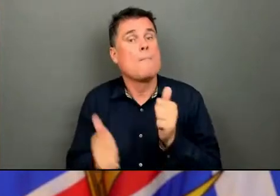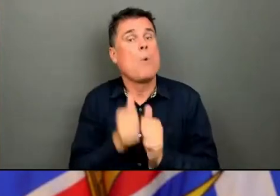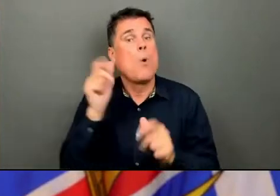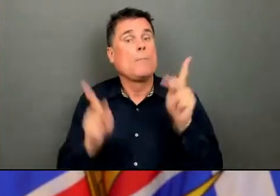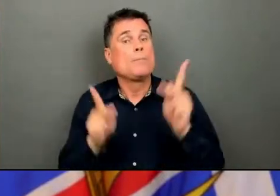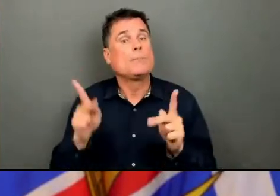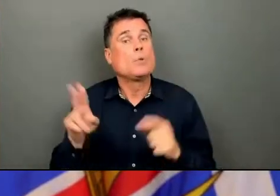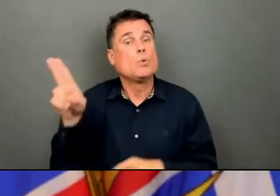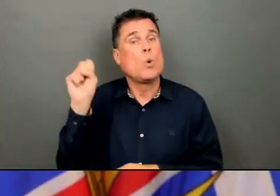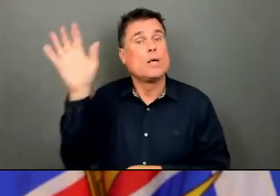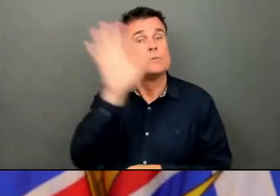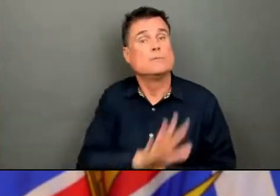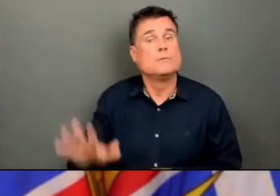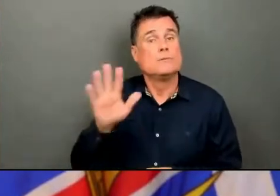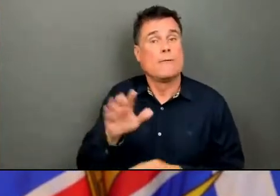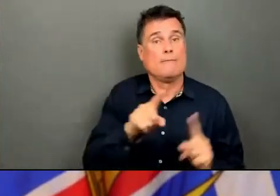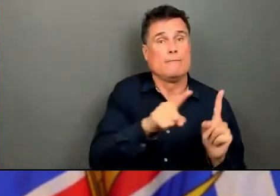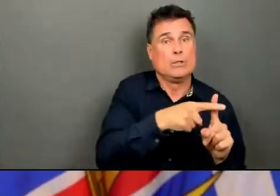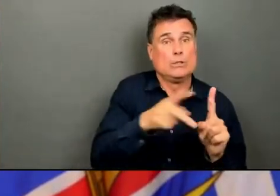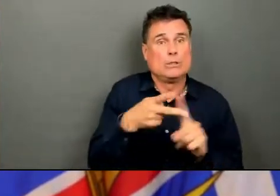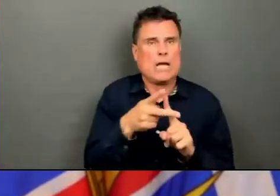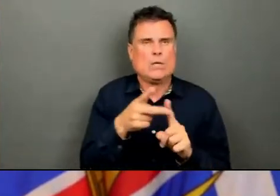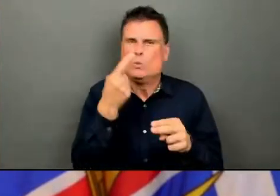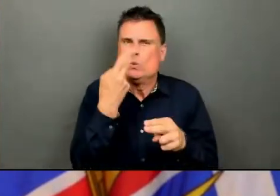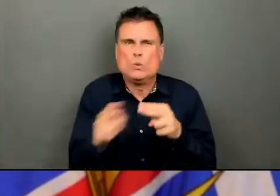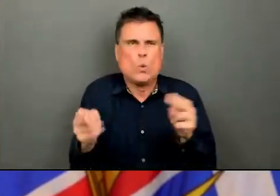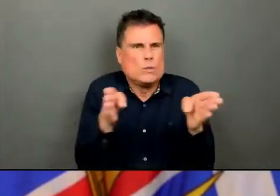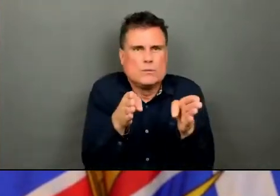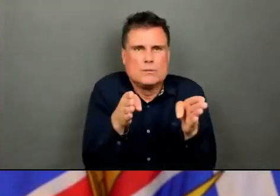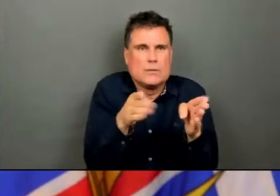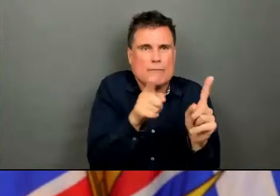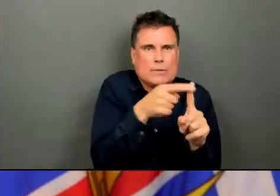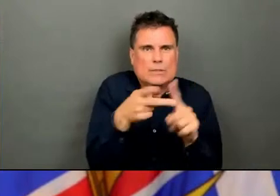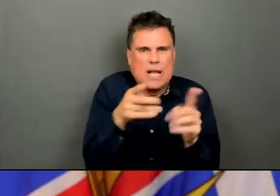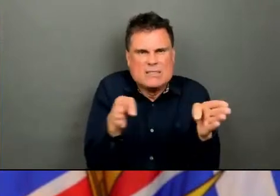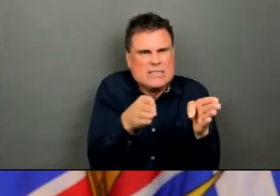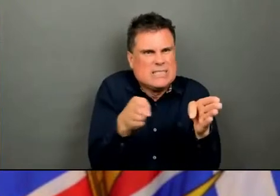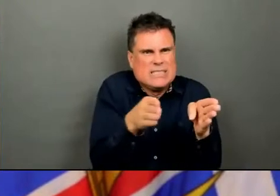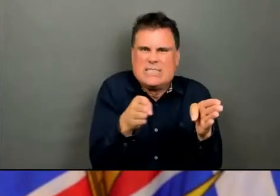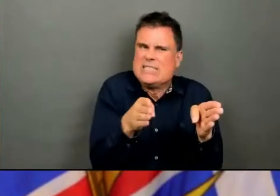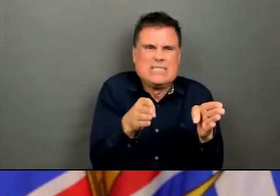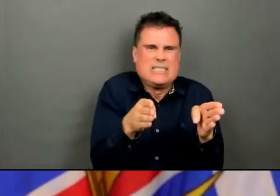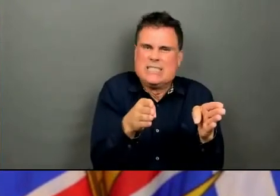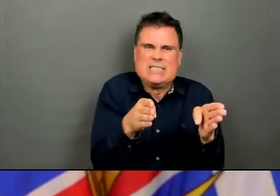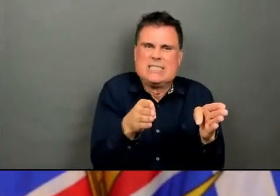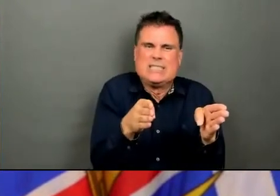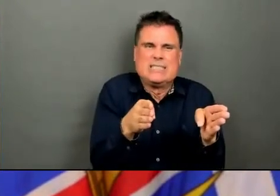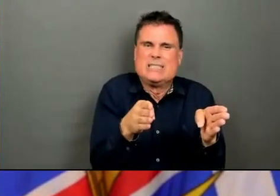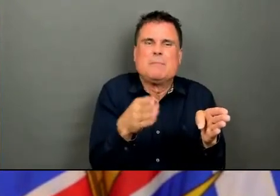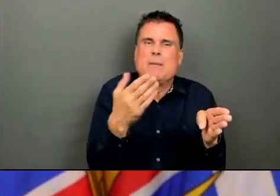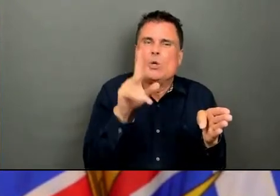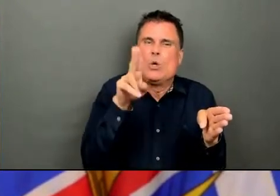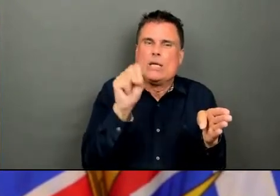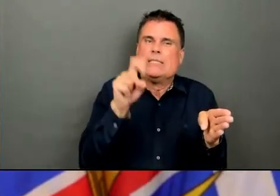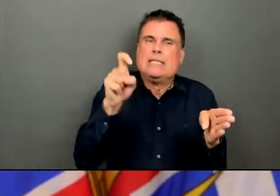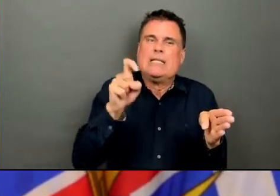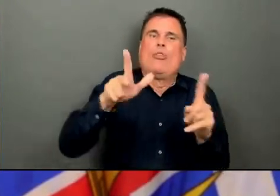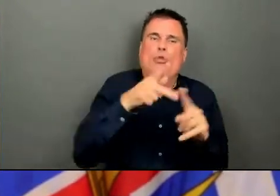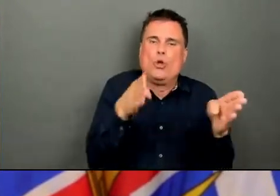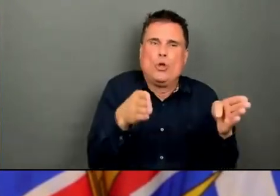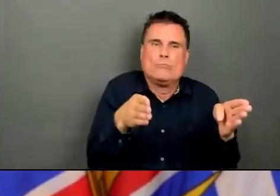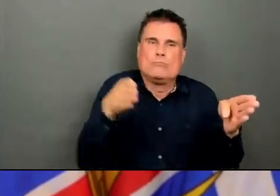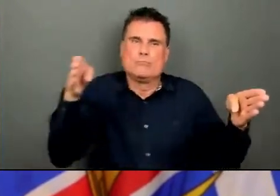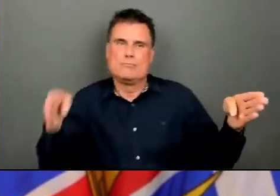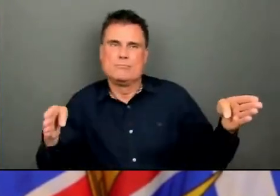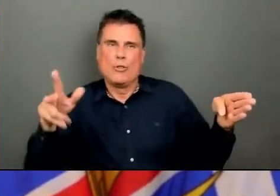vaccine at a very short interval. So that may mean that they need a booster dose sooner. We don't know that for sure yet. But I can